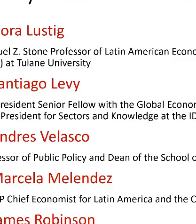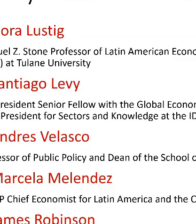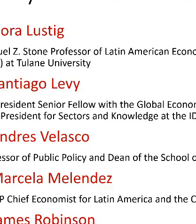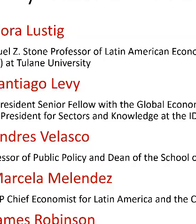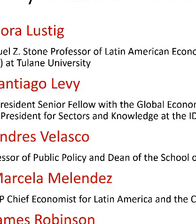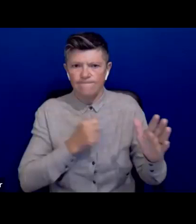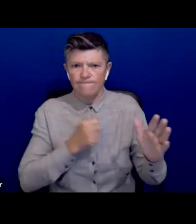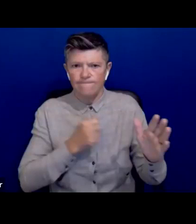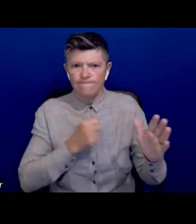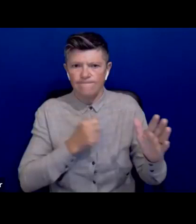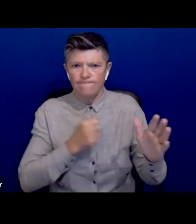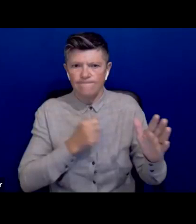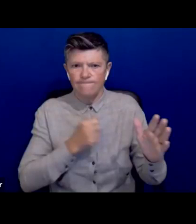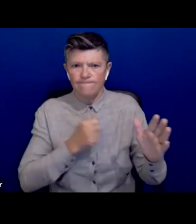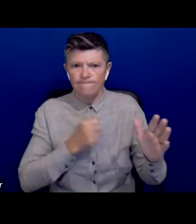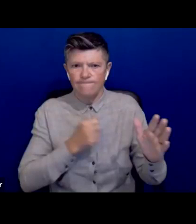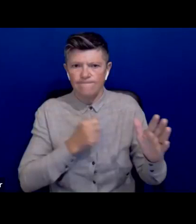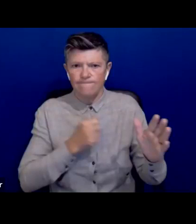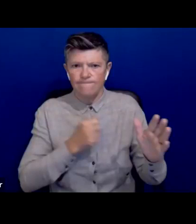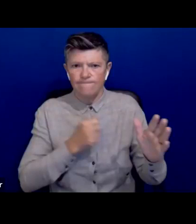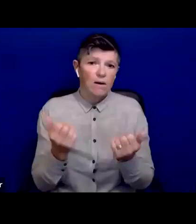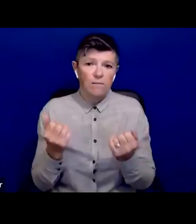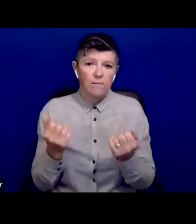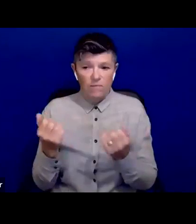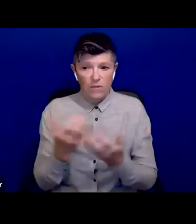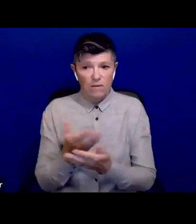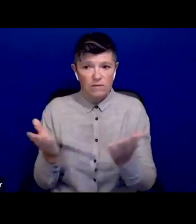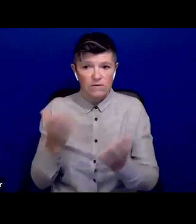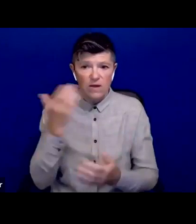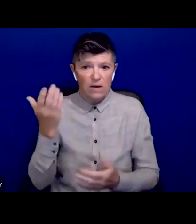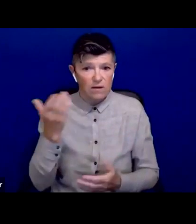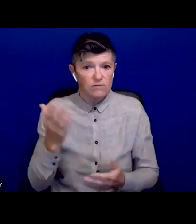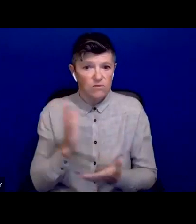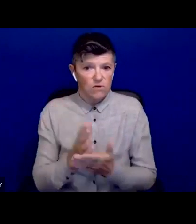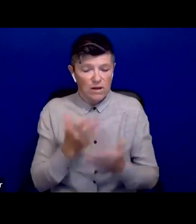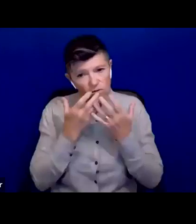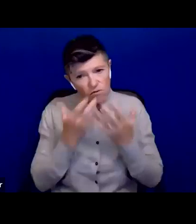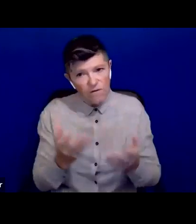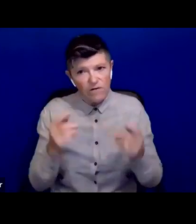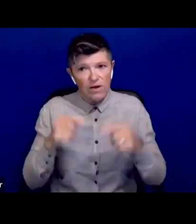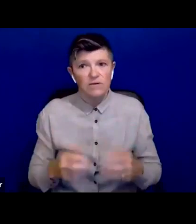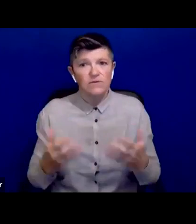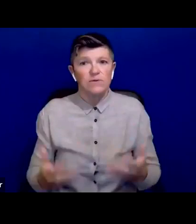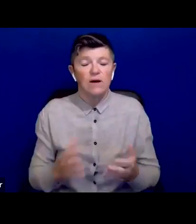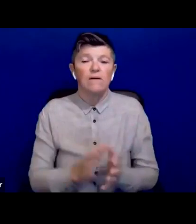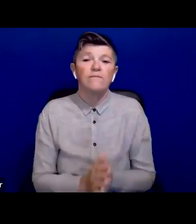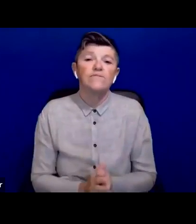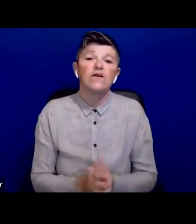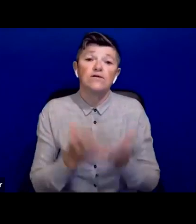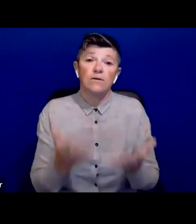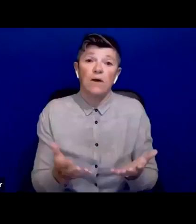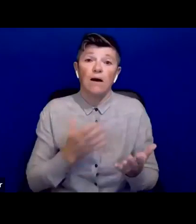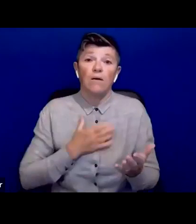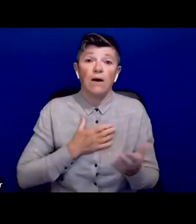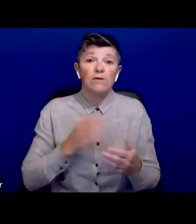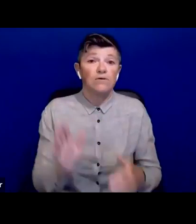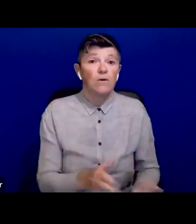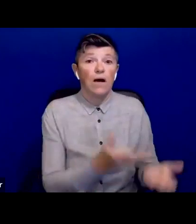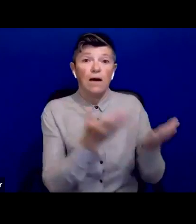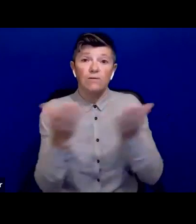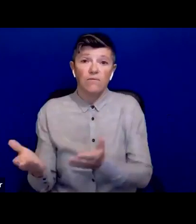this panel, very grateful to them for being with us today. And without further ado, I'd like to hand over to Nora, who